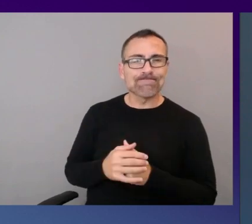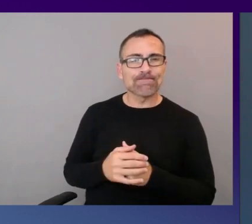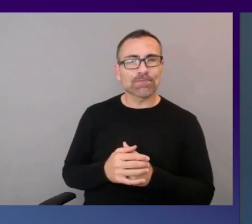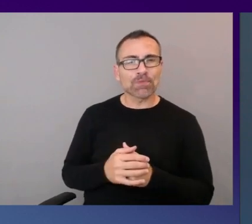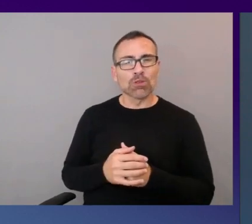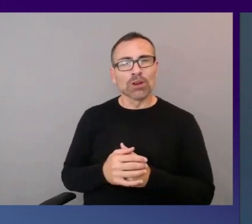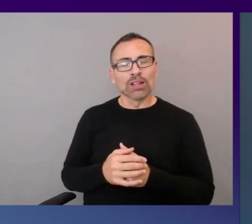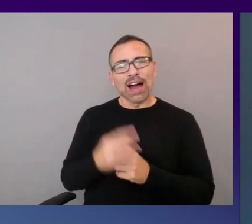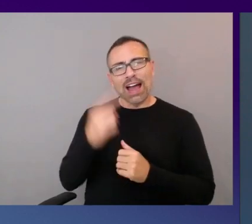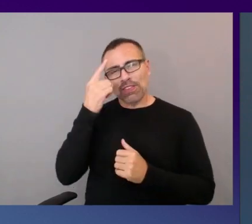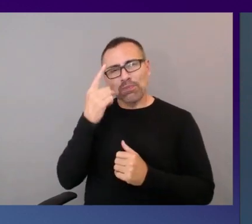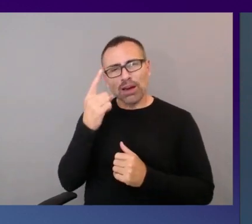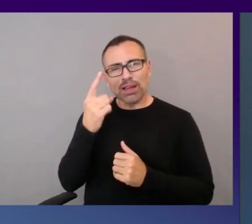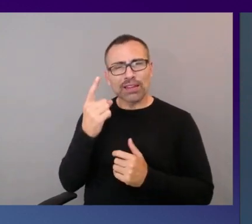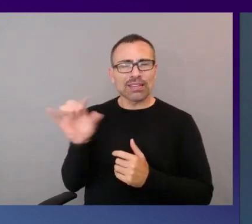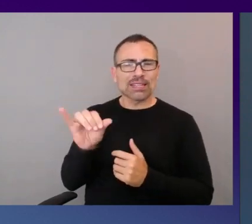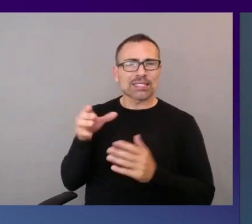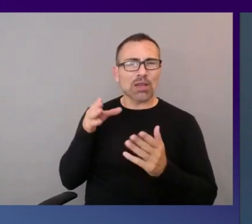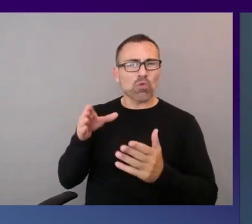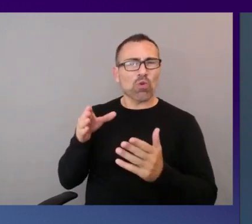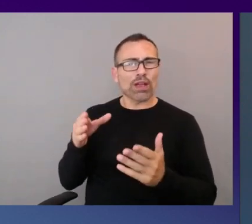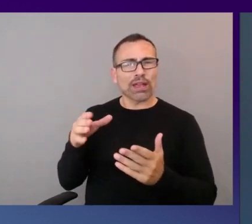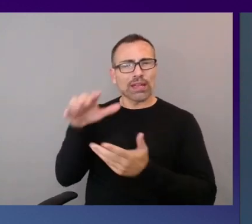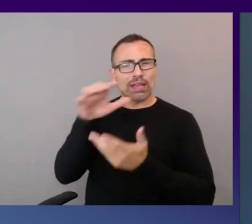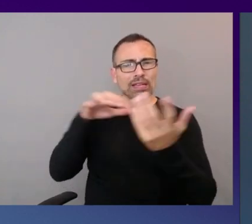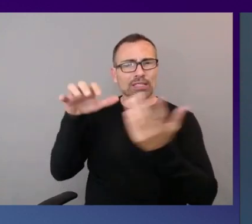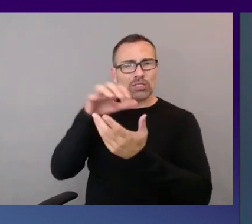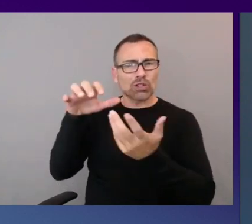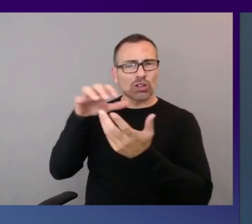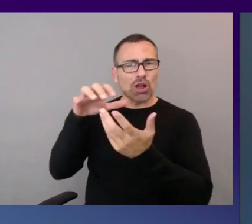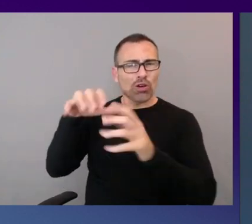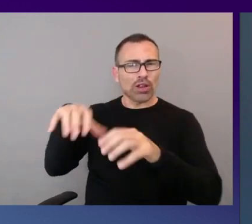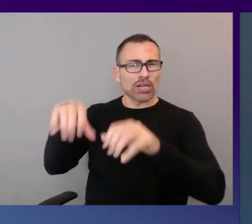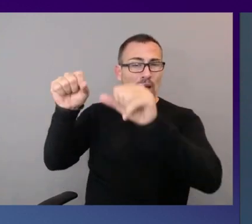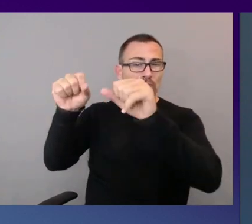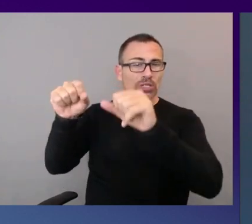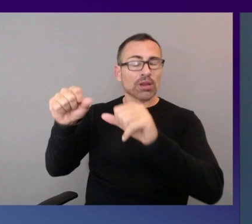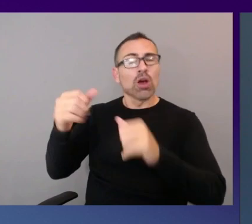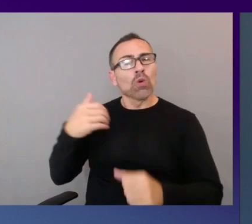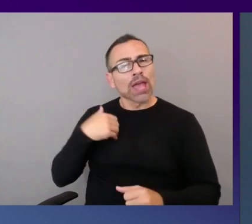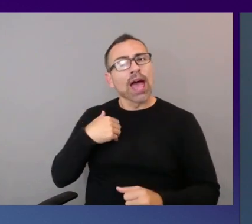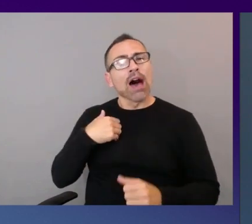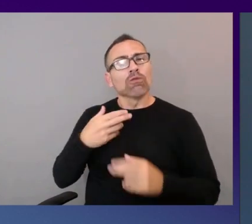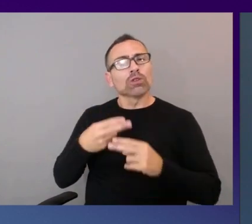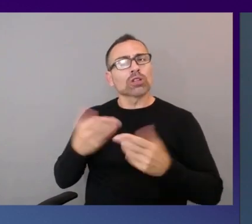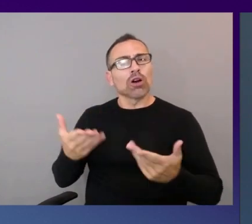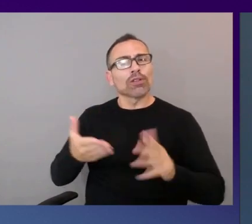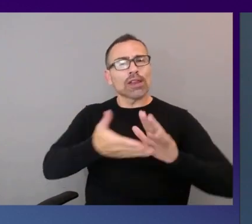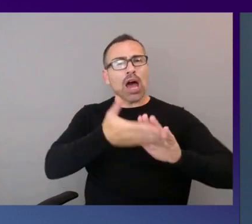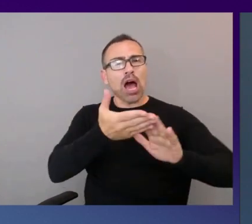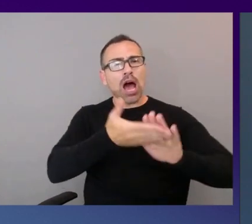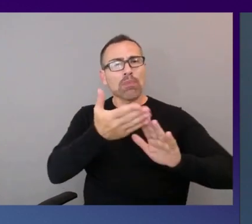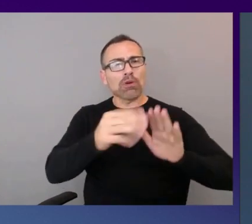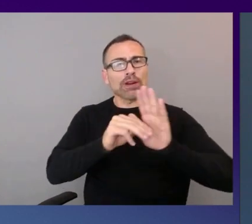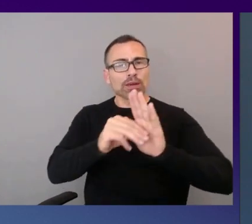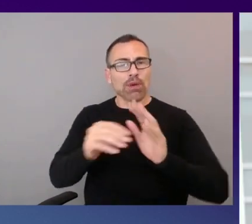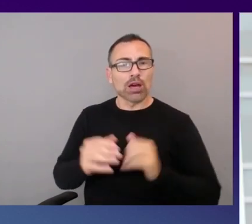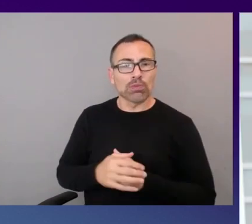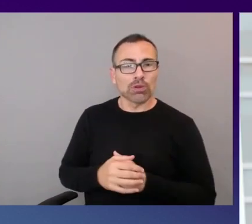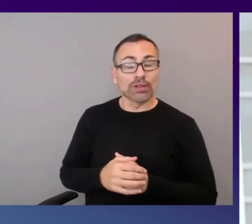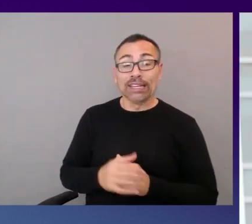adoption, and we talk about an operating model. And so responsible AI goes beyond just the